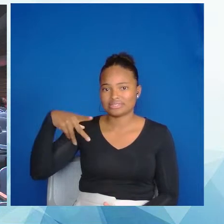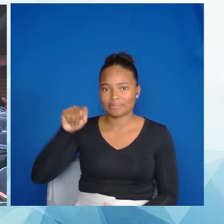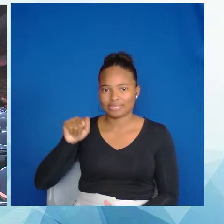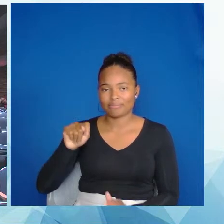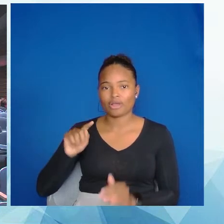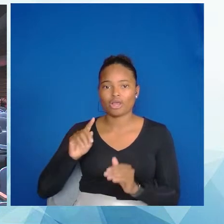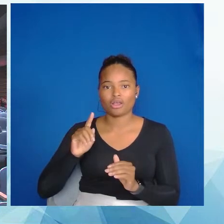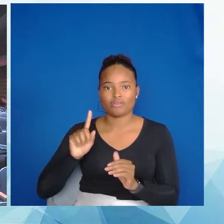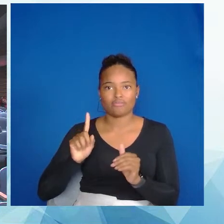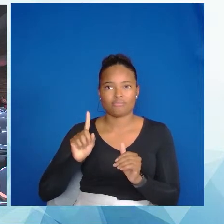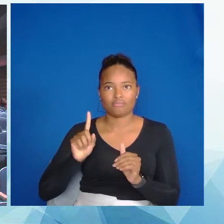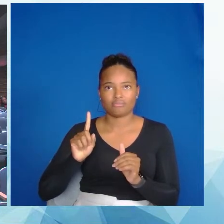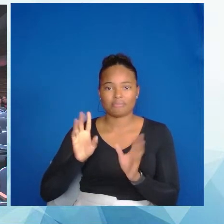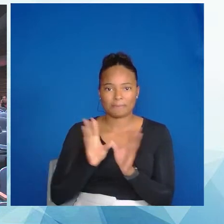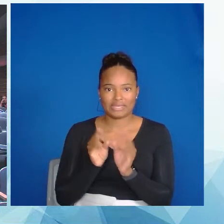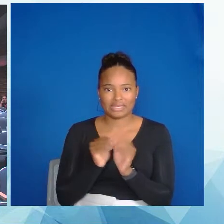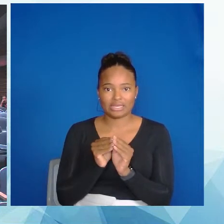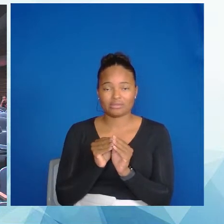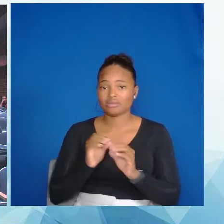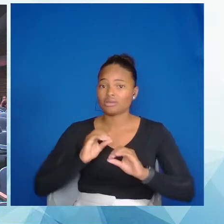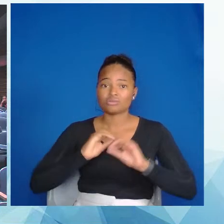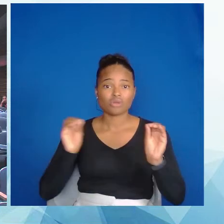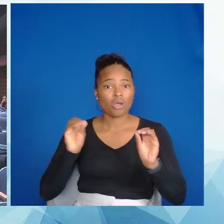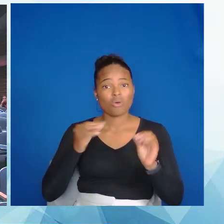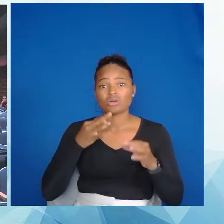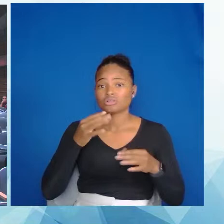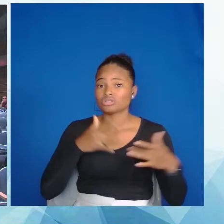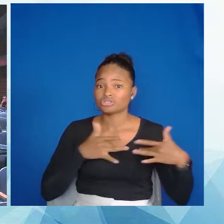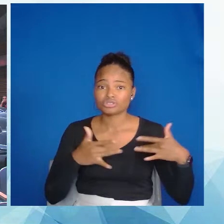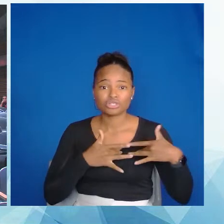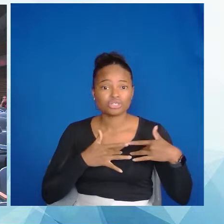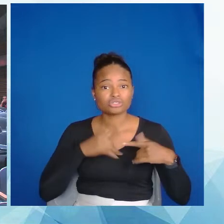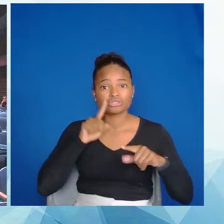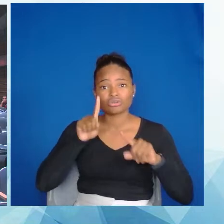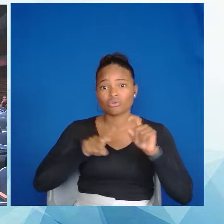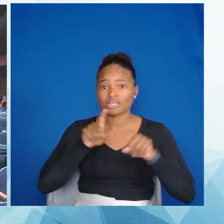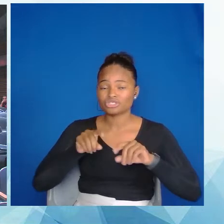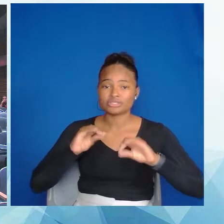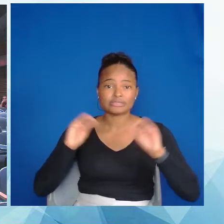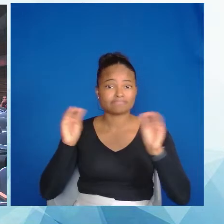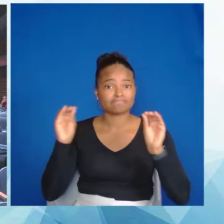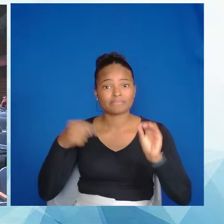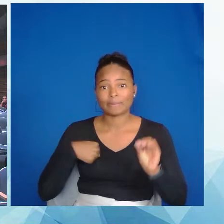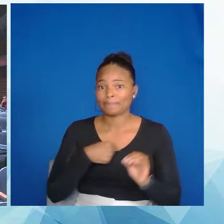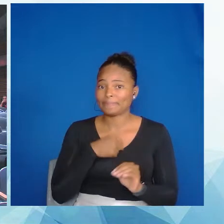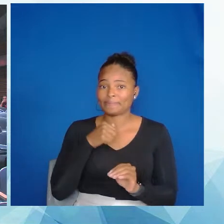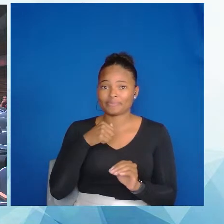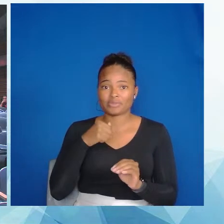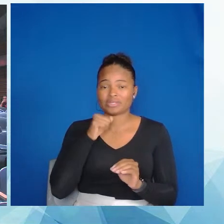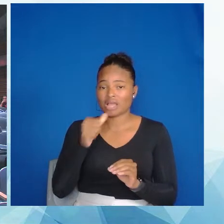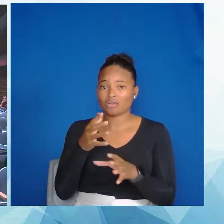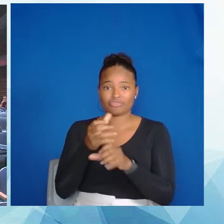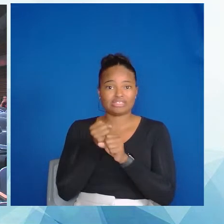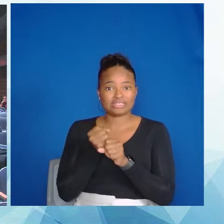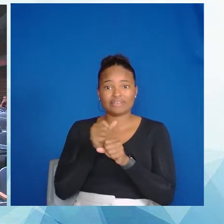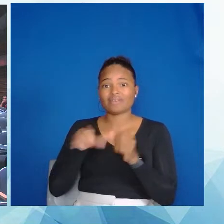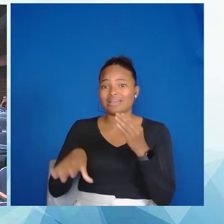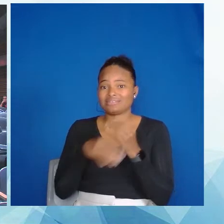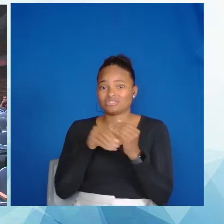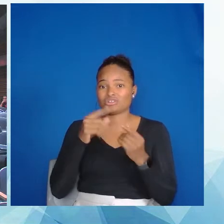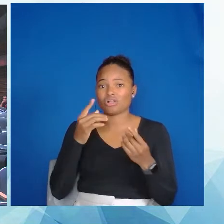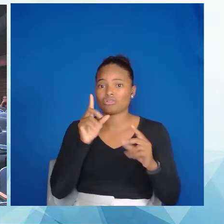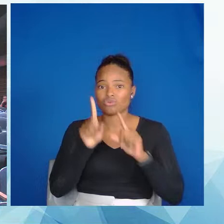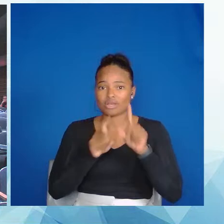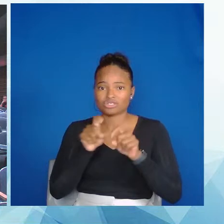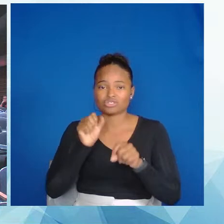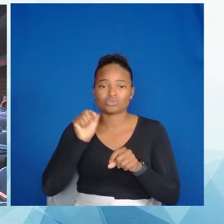No questions or concerns at that time. I have not received any additional questions or concerns in regards to those policies.